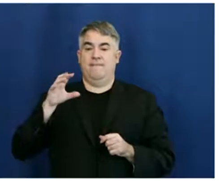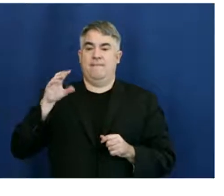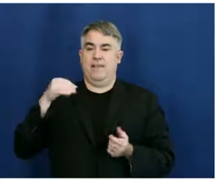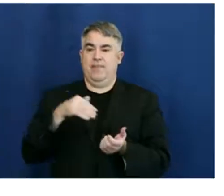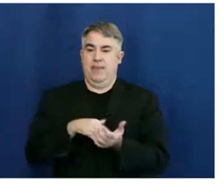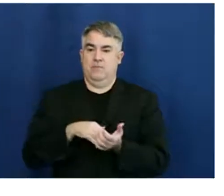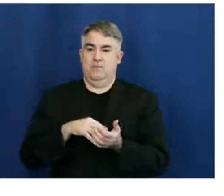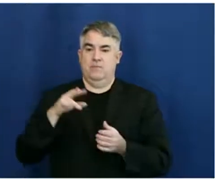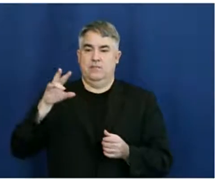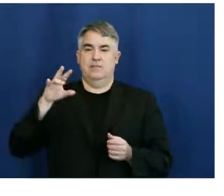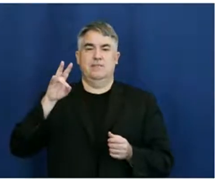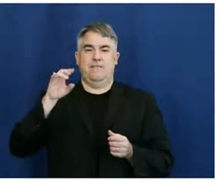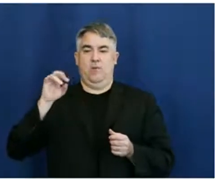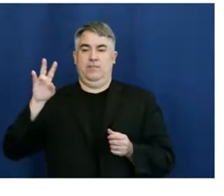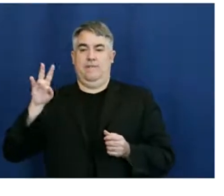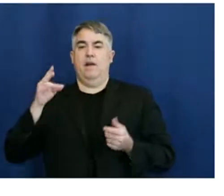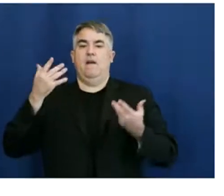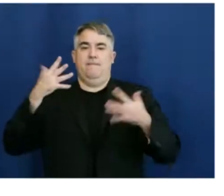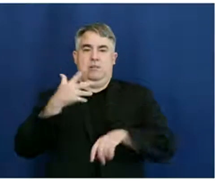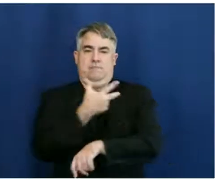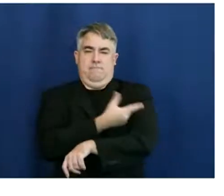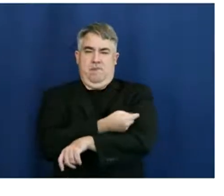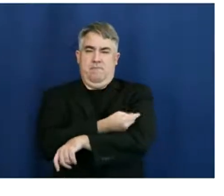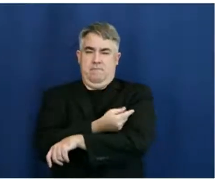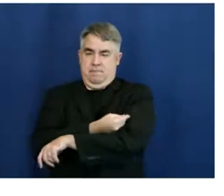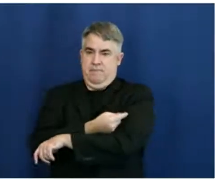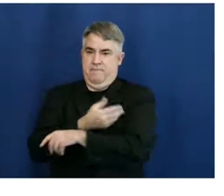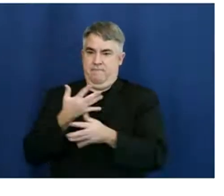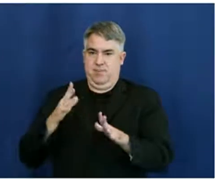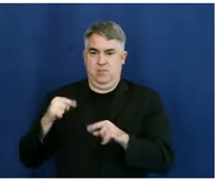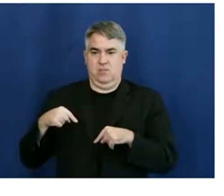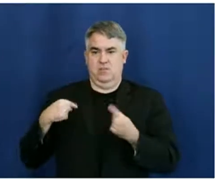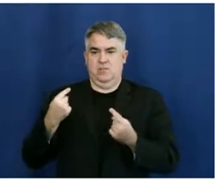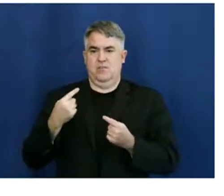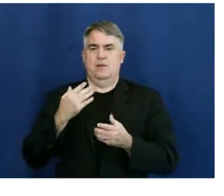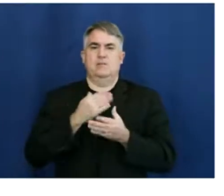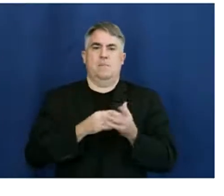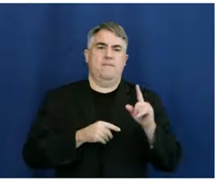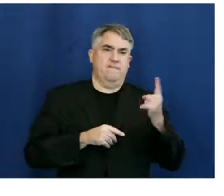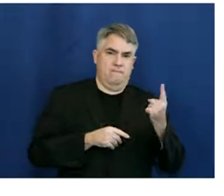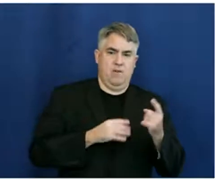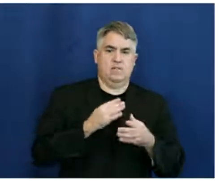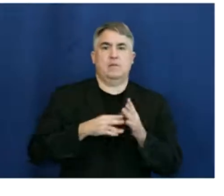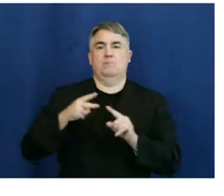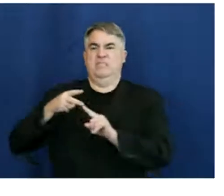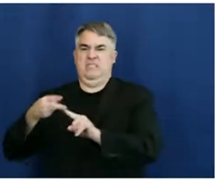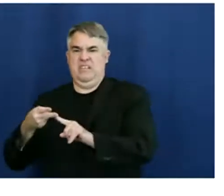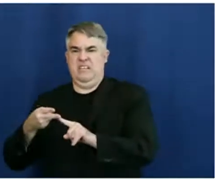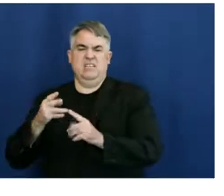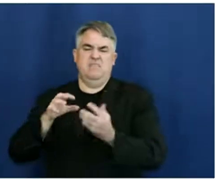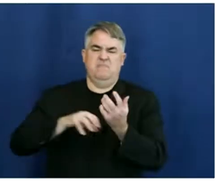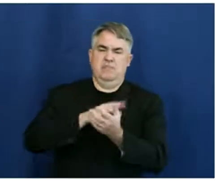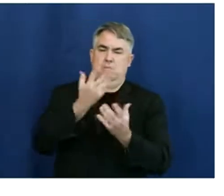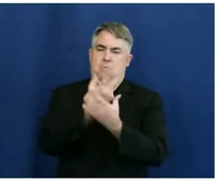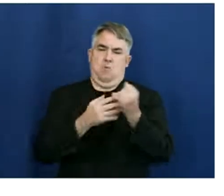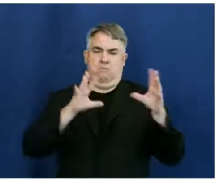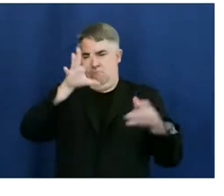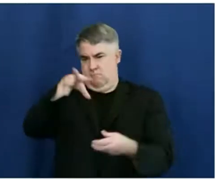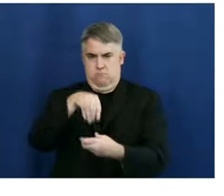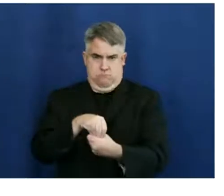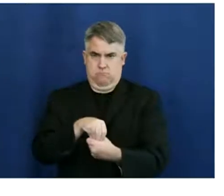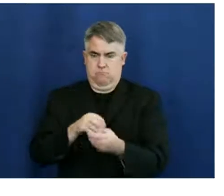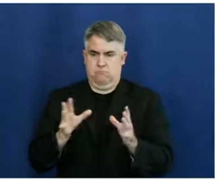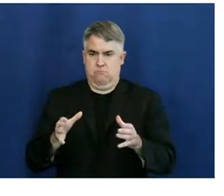550,707 have been administered, a mix of first and second dosages, but that's what has been put into arms. We know